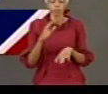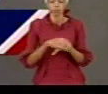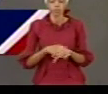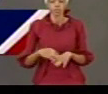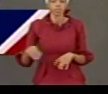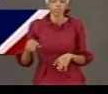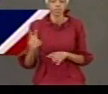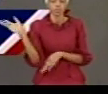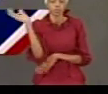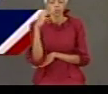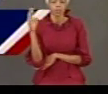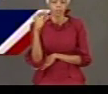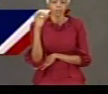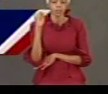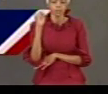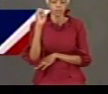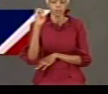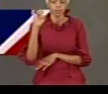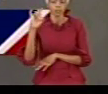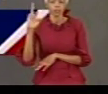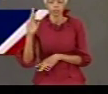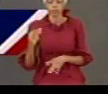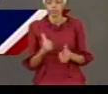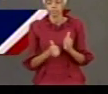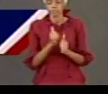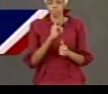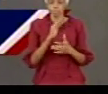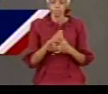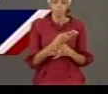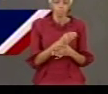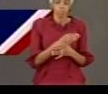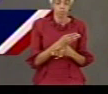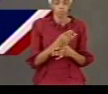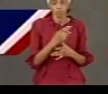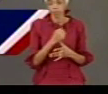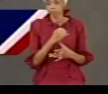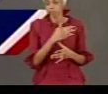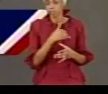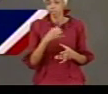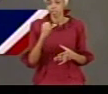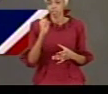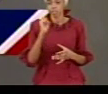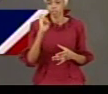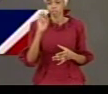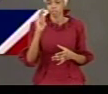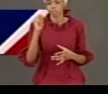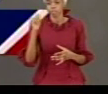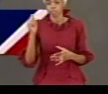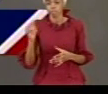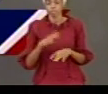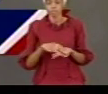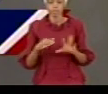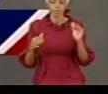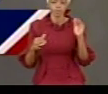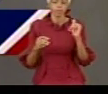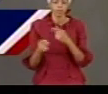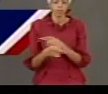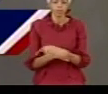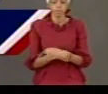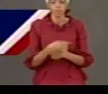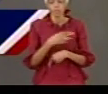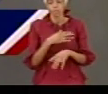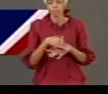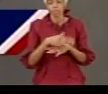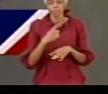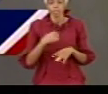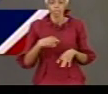and Sinai, on the 15th day of the second month after their departing out of the land of Egypt. And the whole